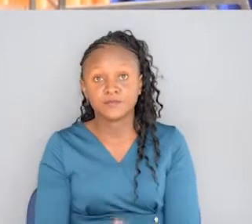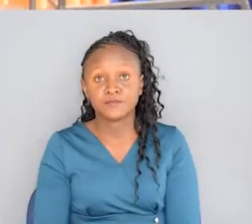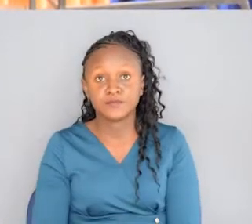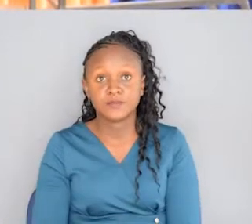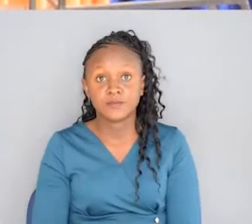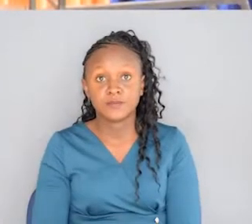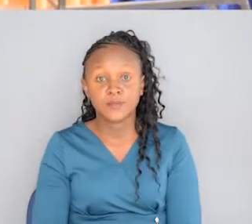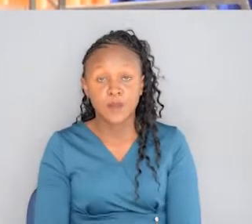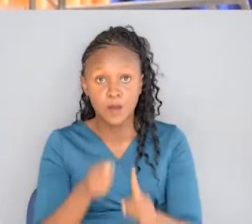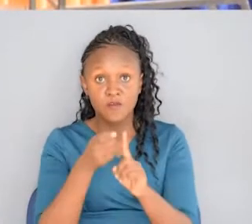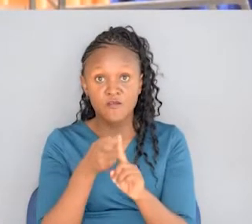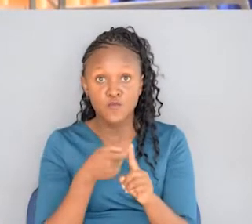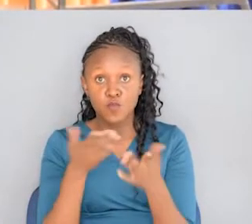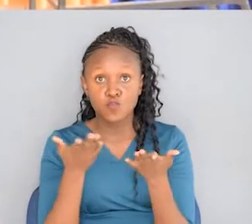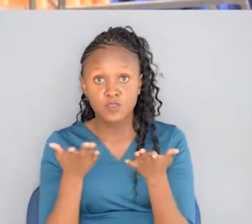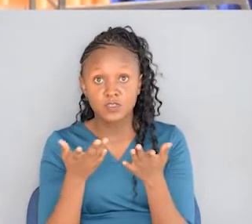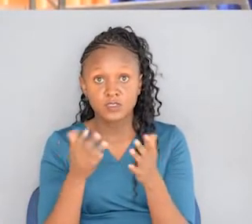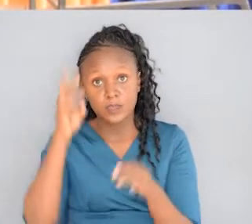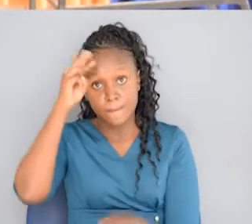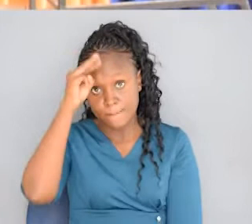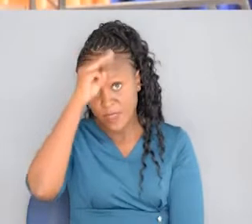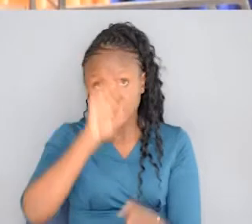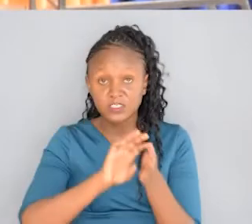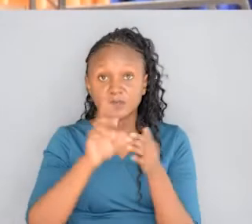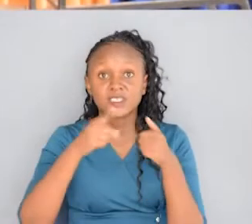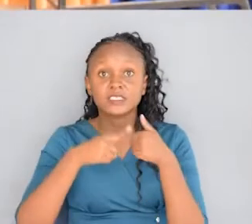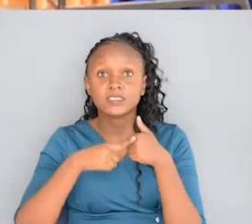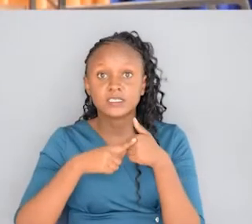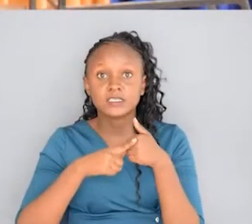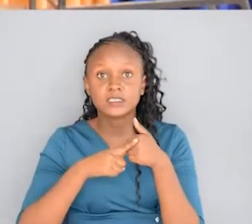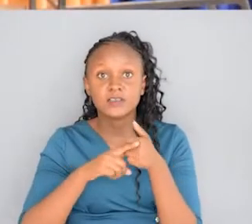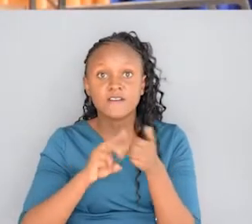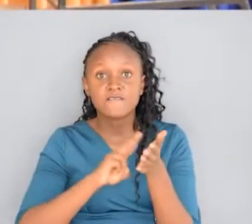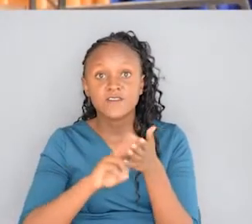from Matthew chapter 6, verse 5 to 8.